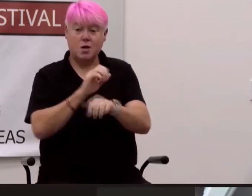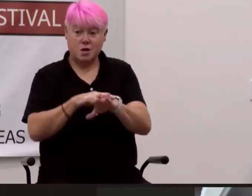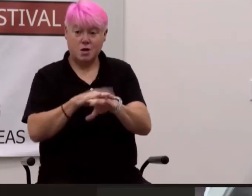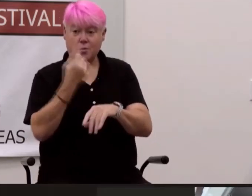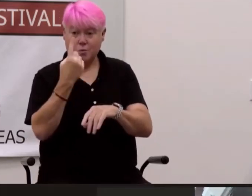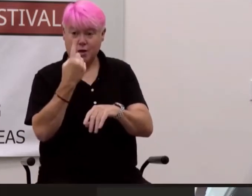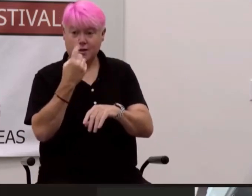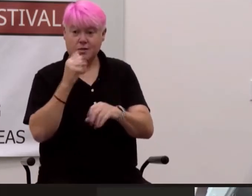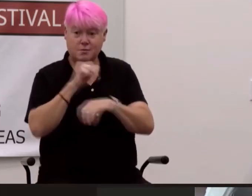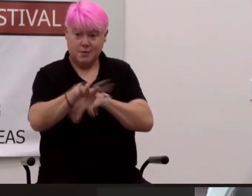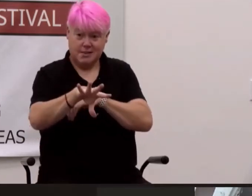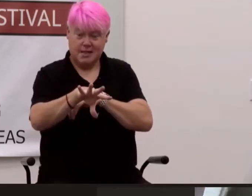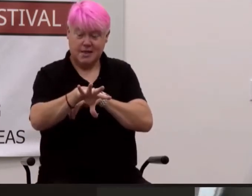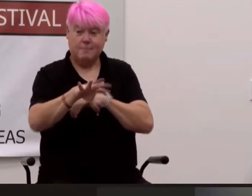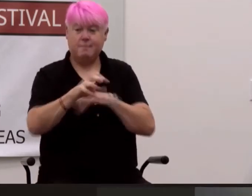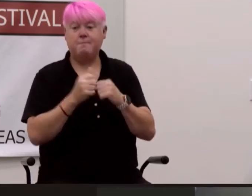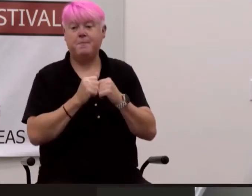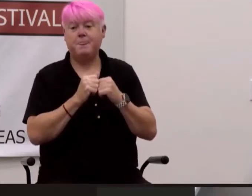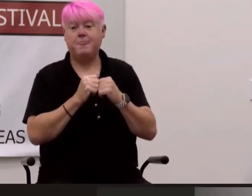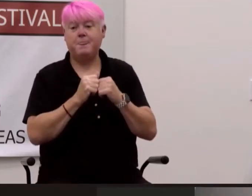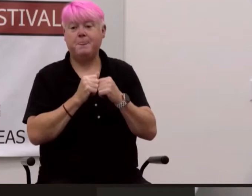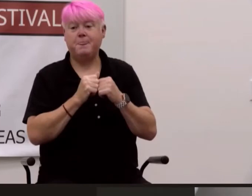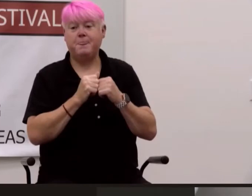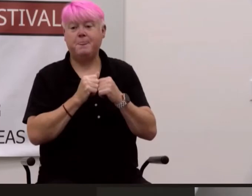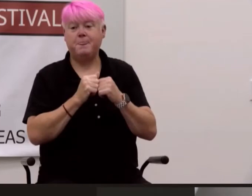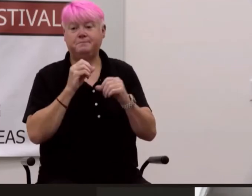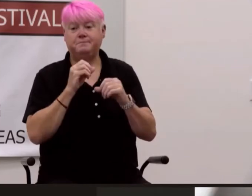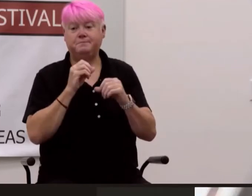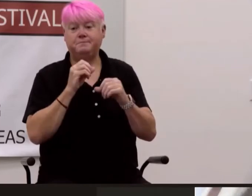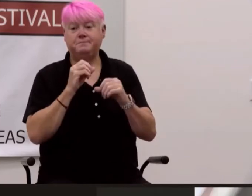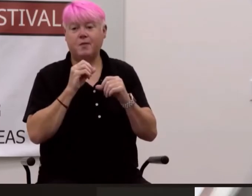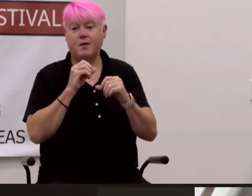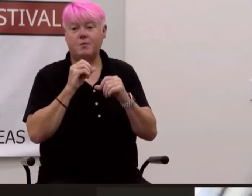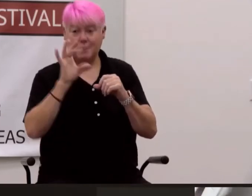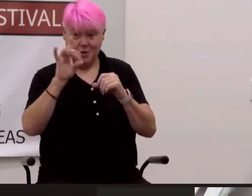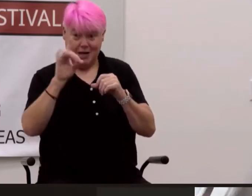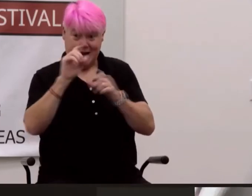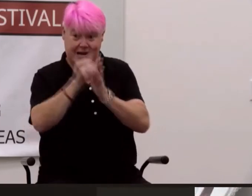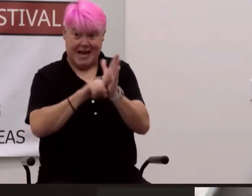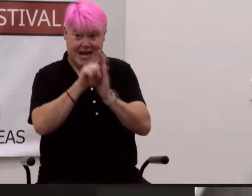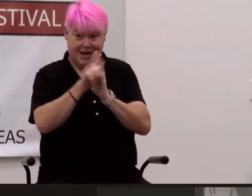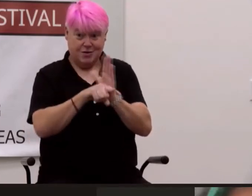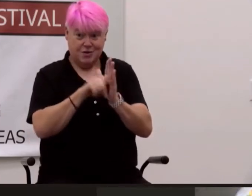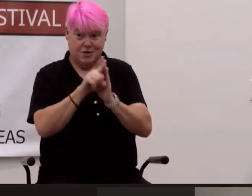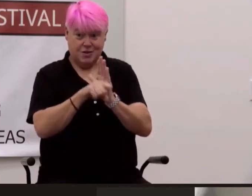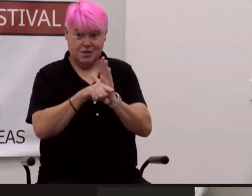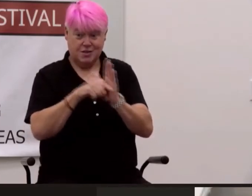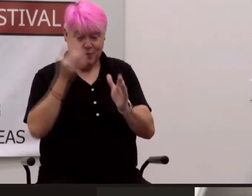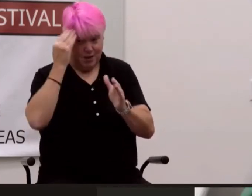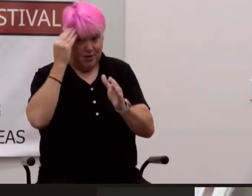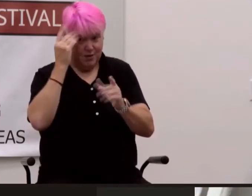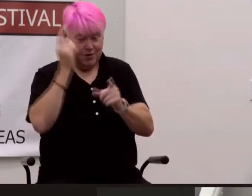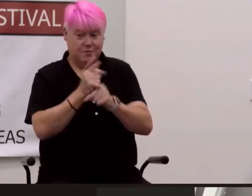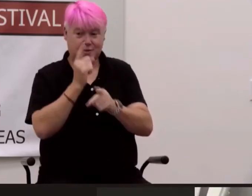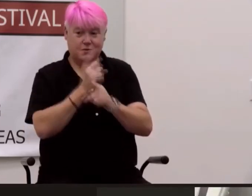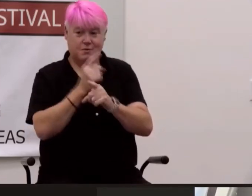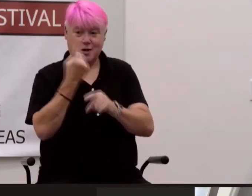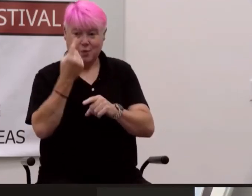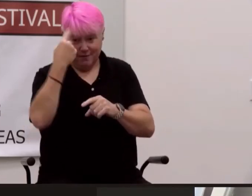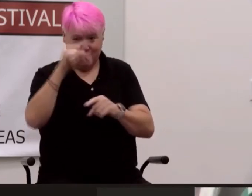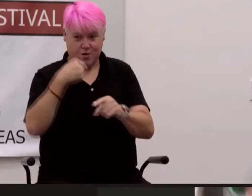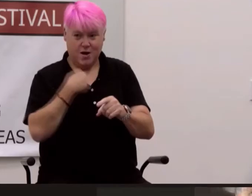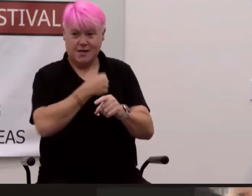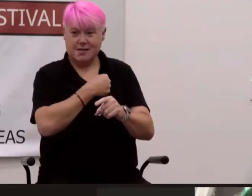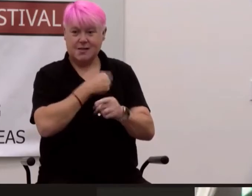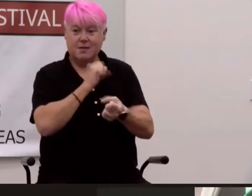them our proposal, and within about 48 hours, we had figured out this was the right publisher for us. And then we worked